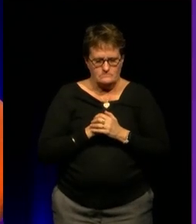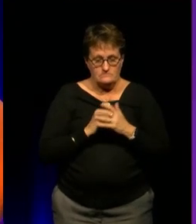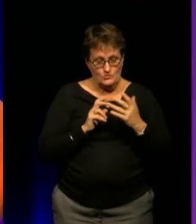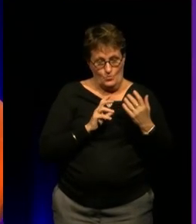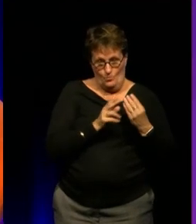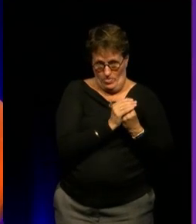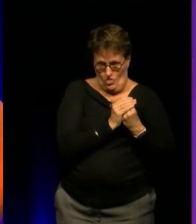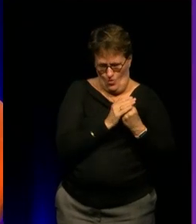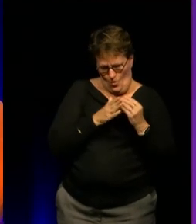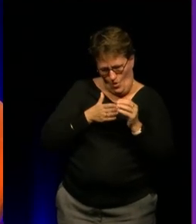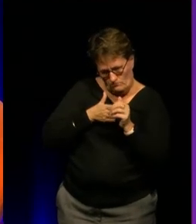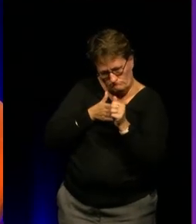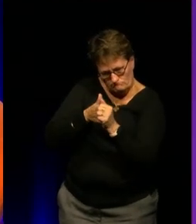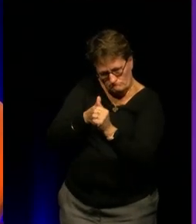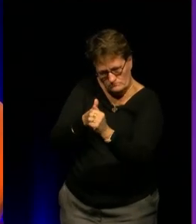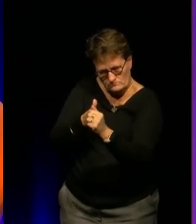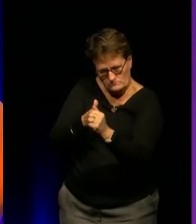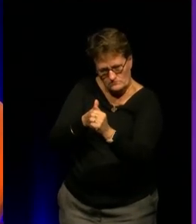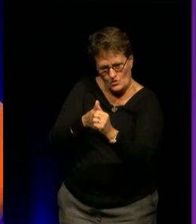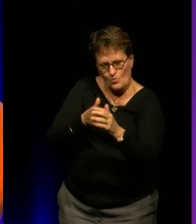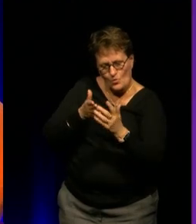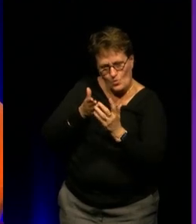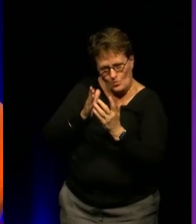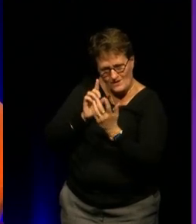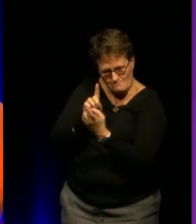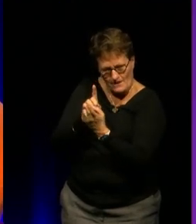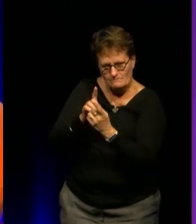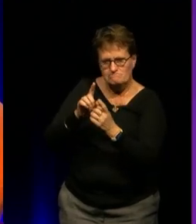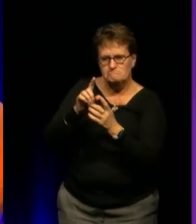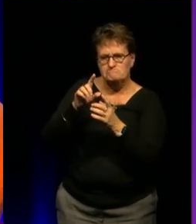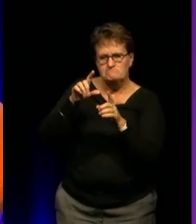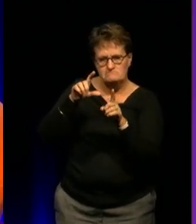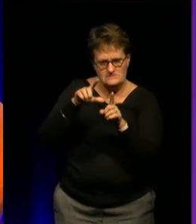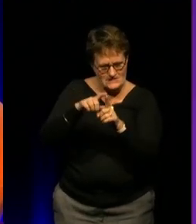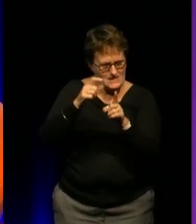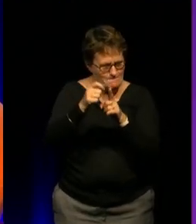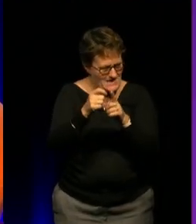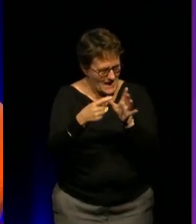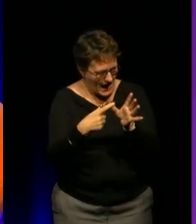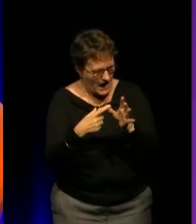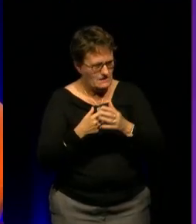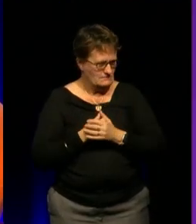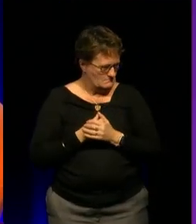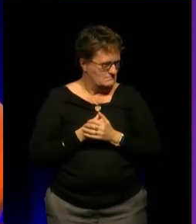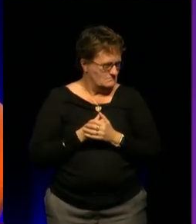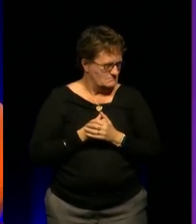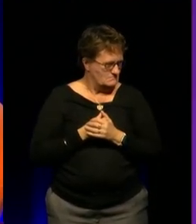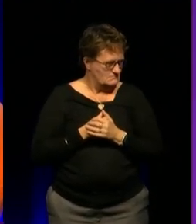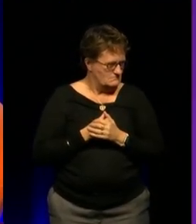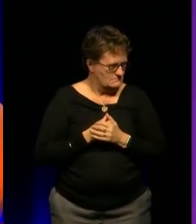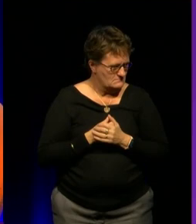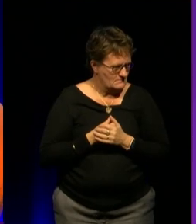her guidance, we went and met the FDA for the first time in 2013 to understand how we could do